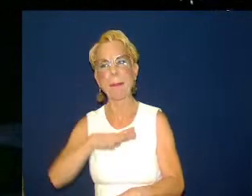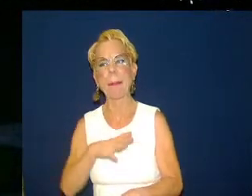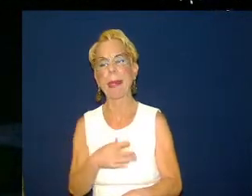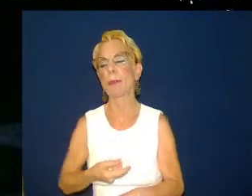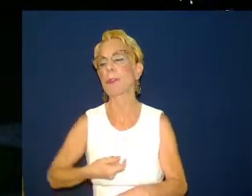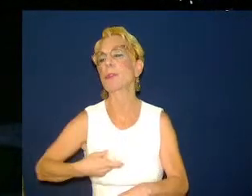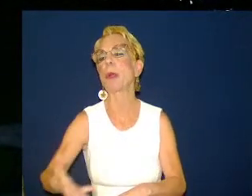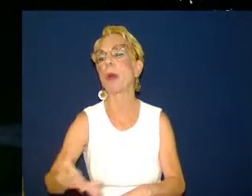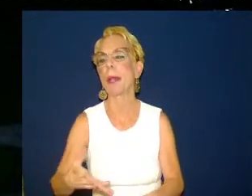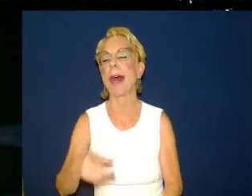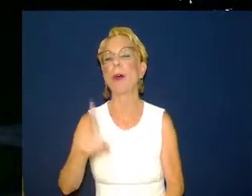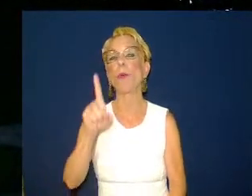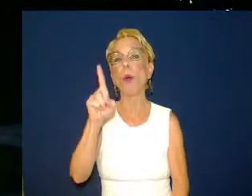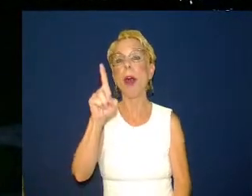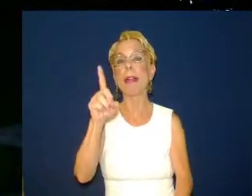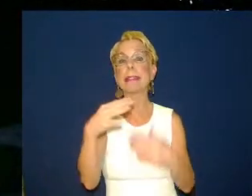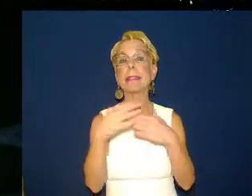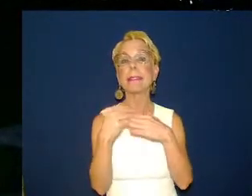know.